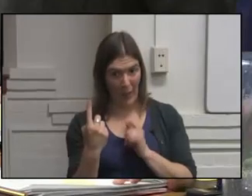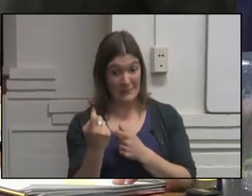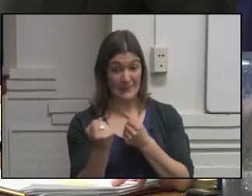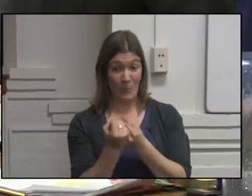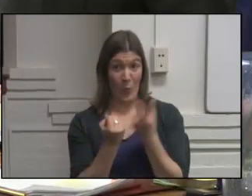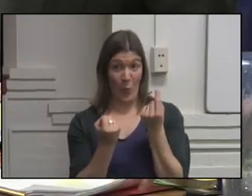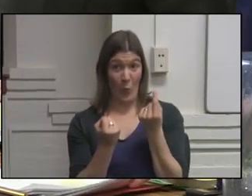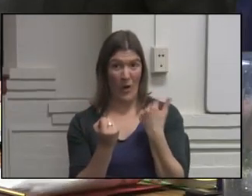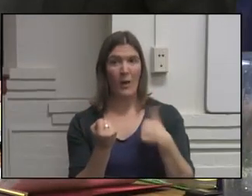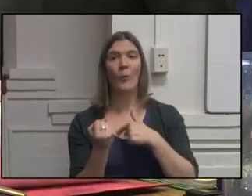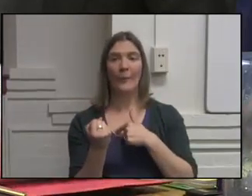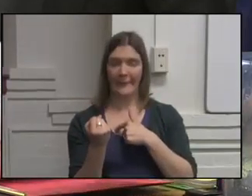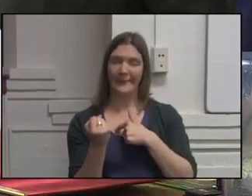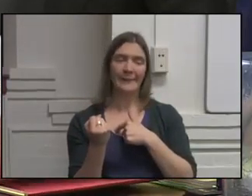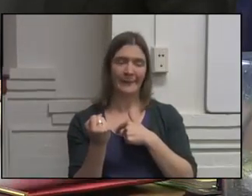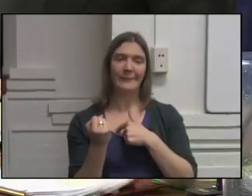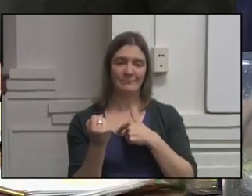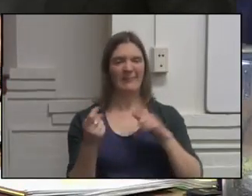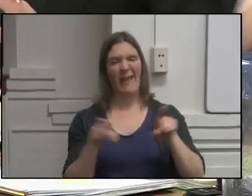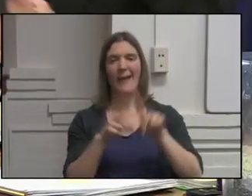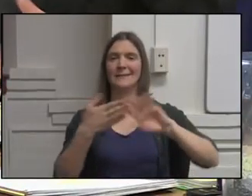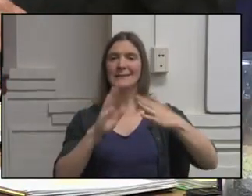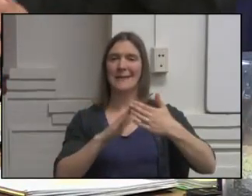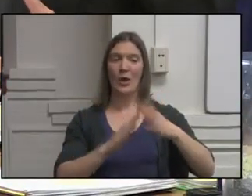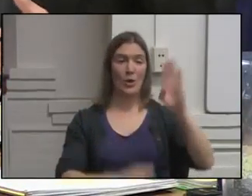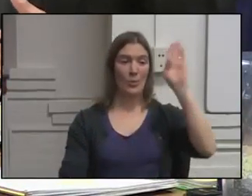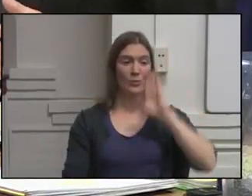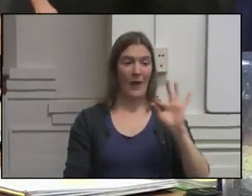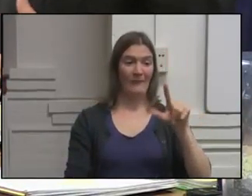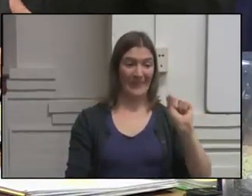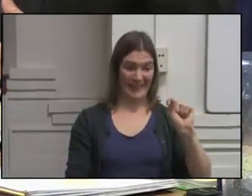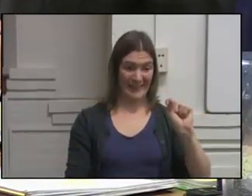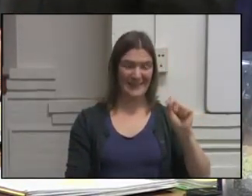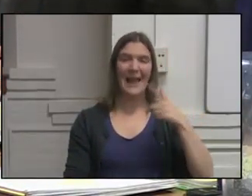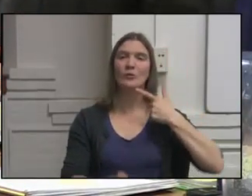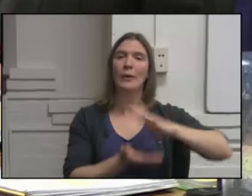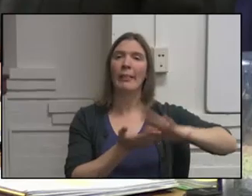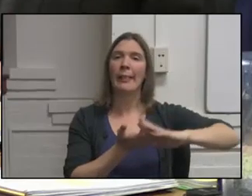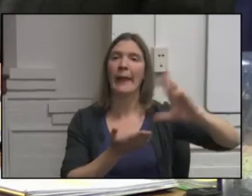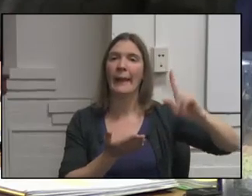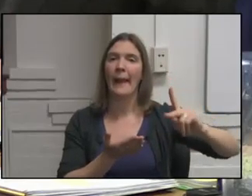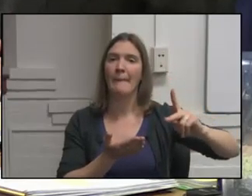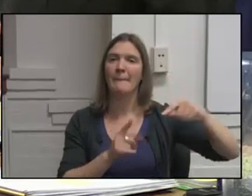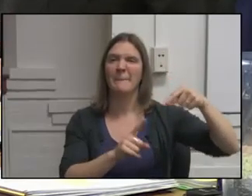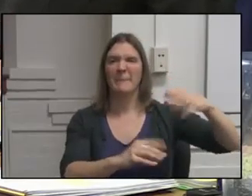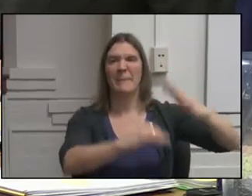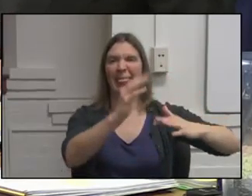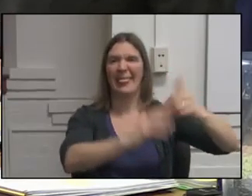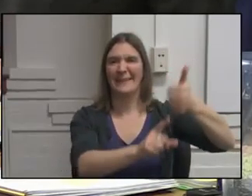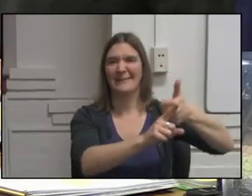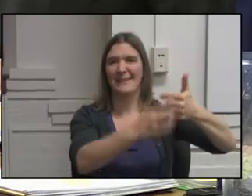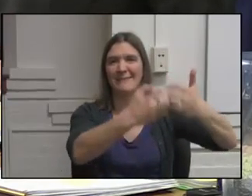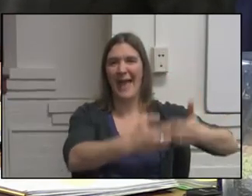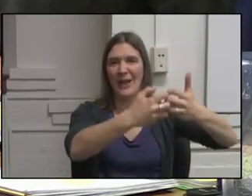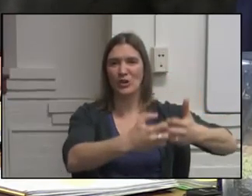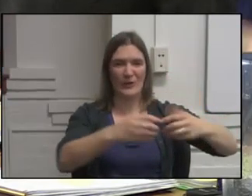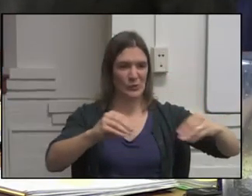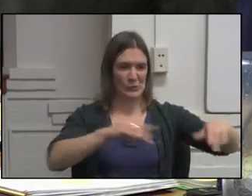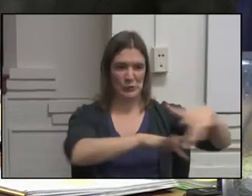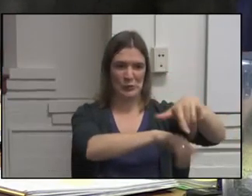there is in this brownfields element of it. There's some cleanup work that needs to be done at the plant and on the grounds